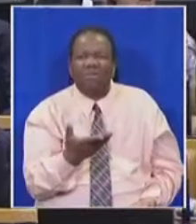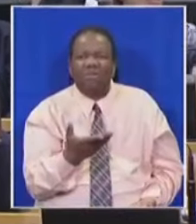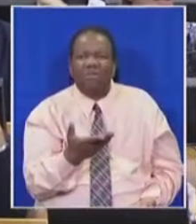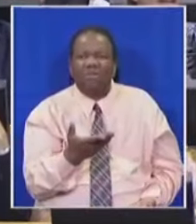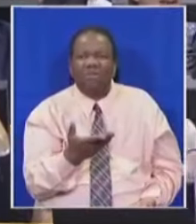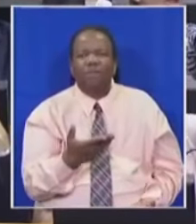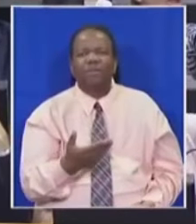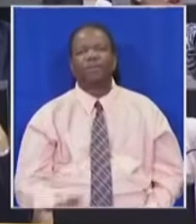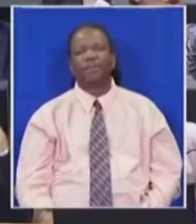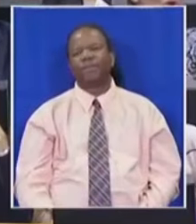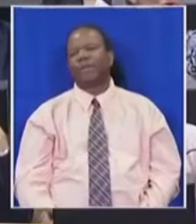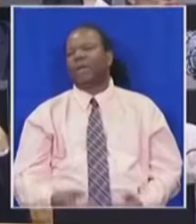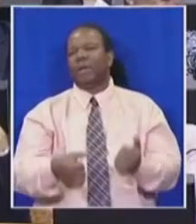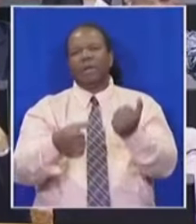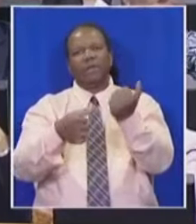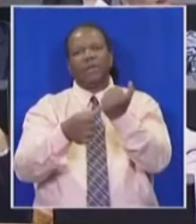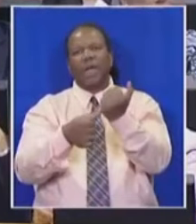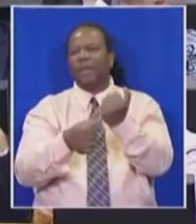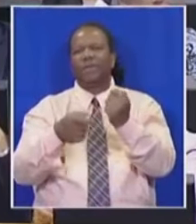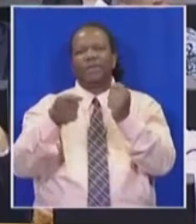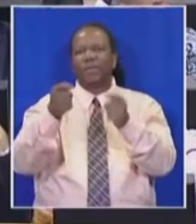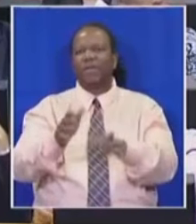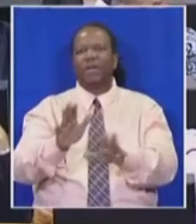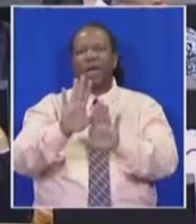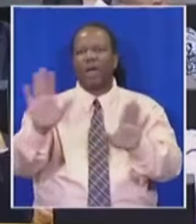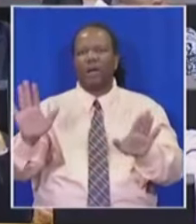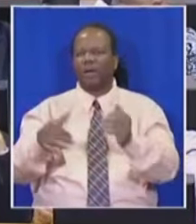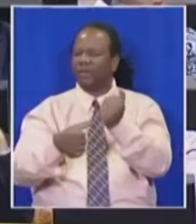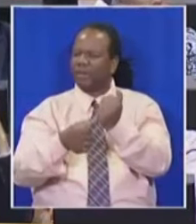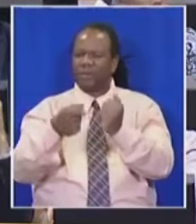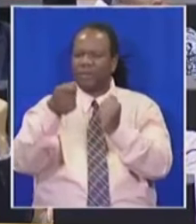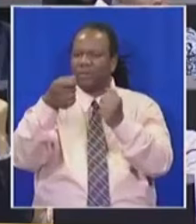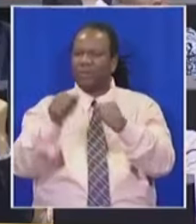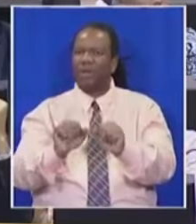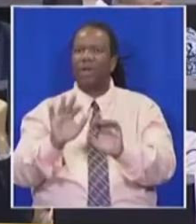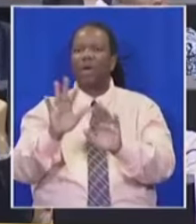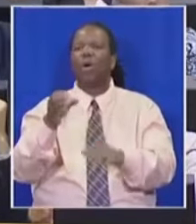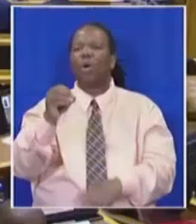Honourable Oliphant. Deputy Speaker, we won't respond to your instructions in future then. Honourable Oliphant.